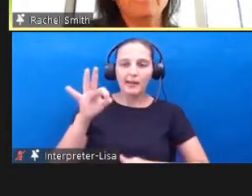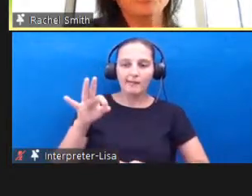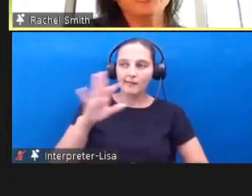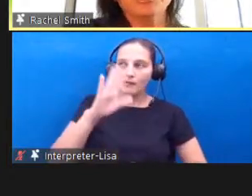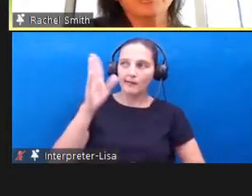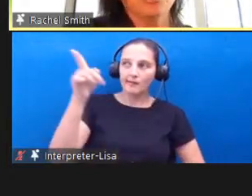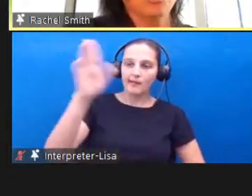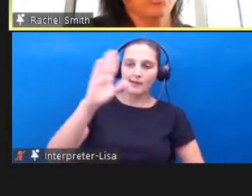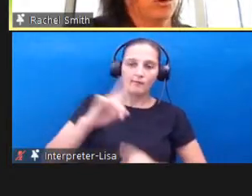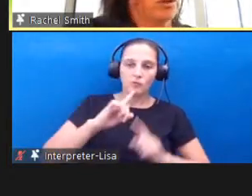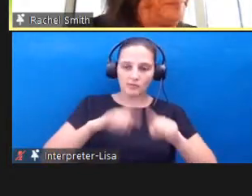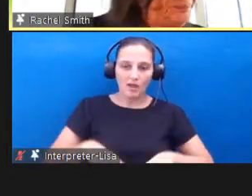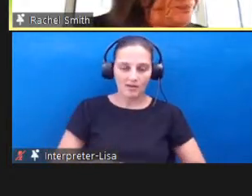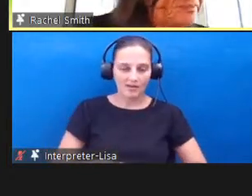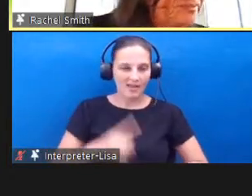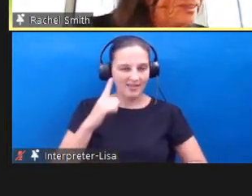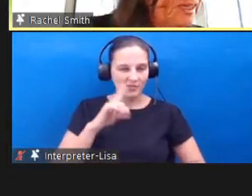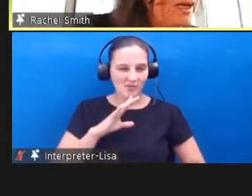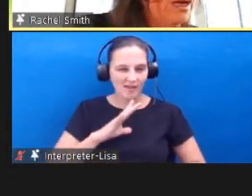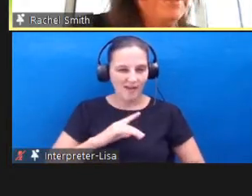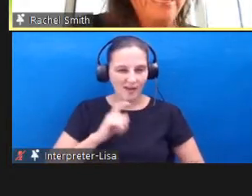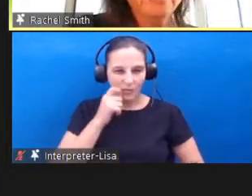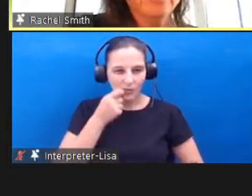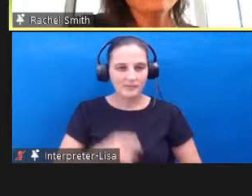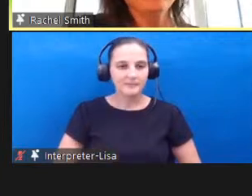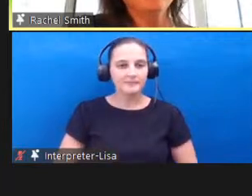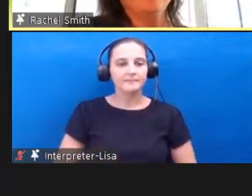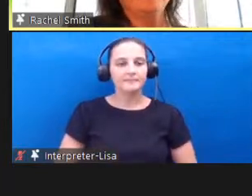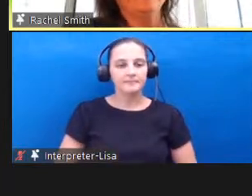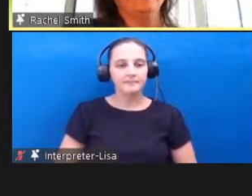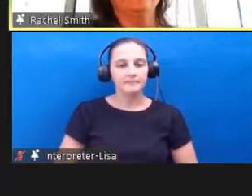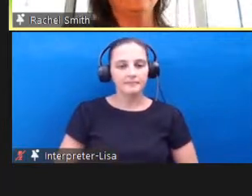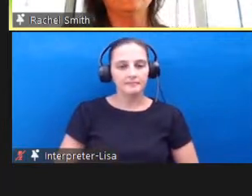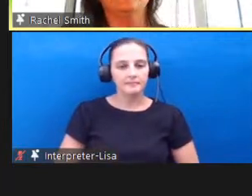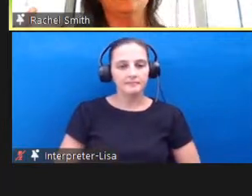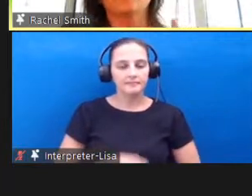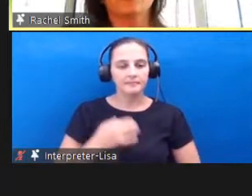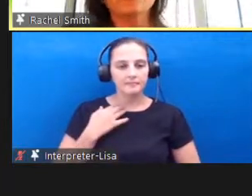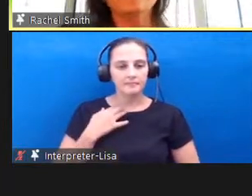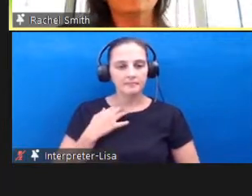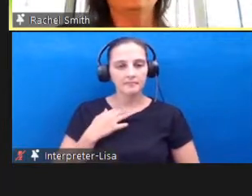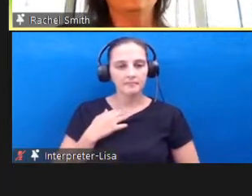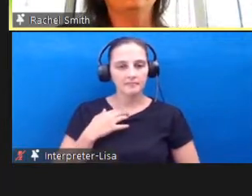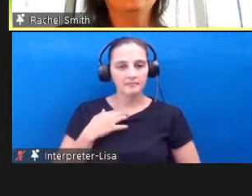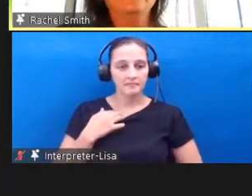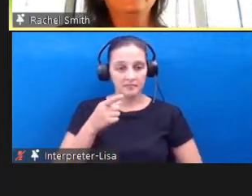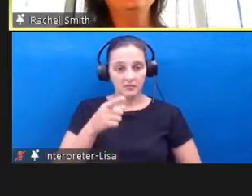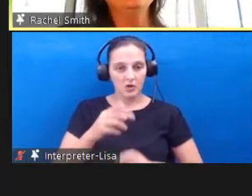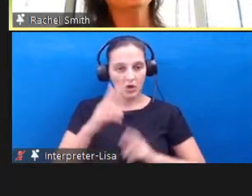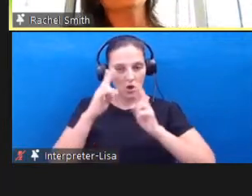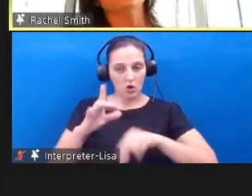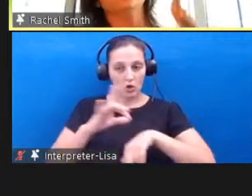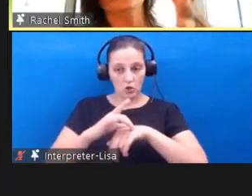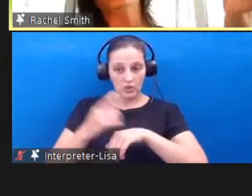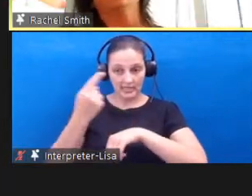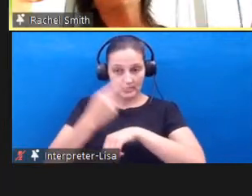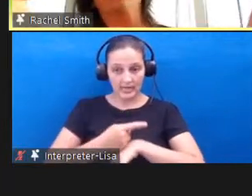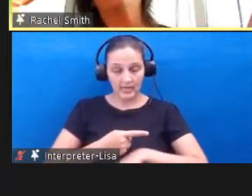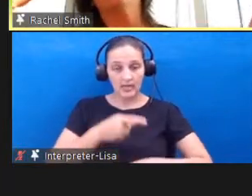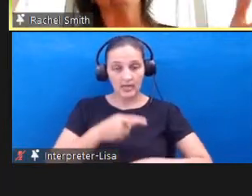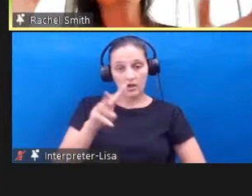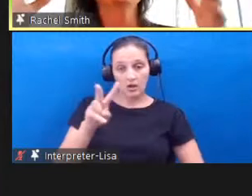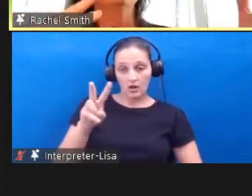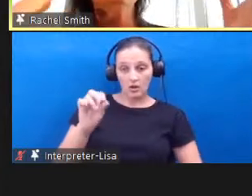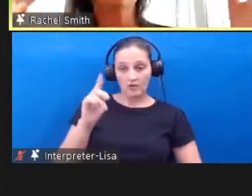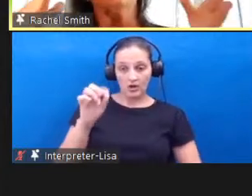response, which I just think is so cool. And the other thing that he did, and this is in honor of Earth Day again, is he turned Voyager